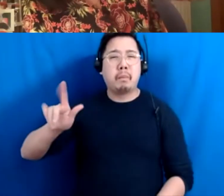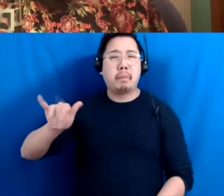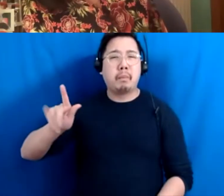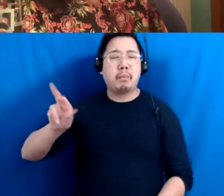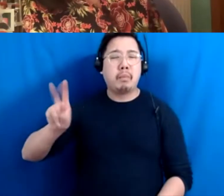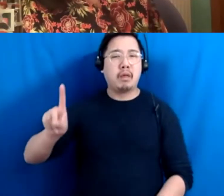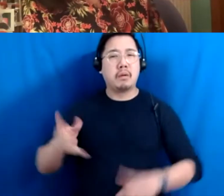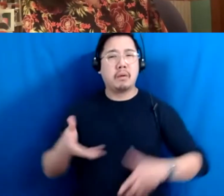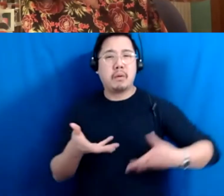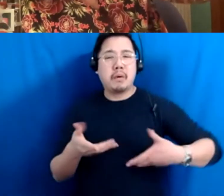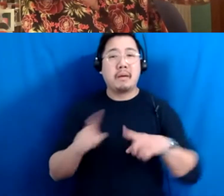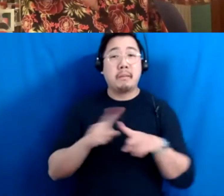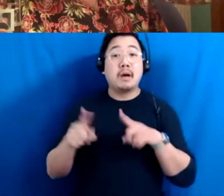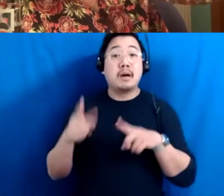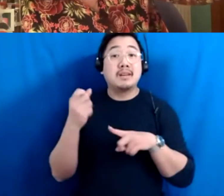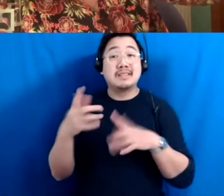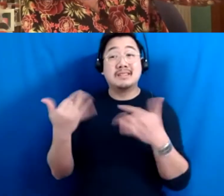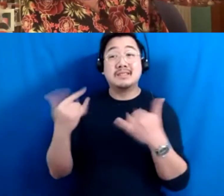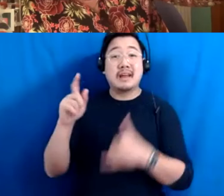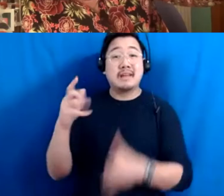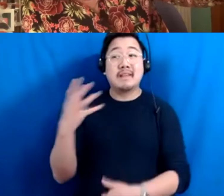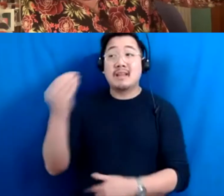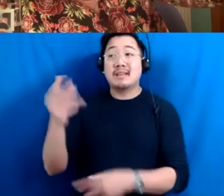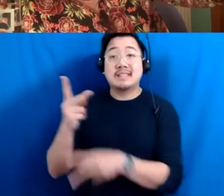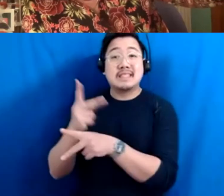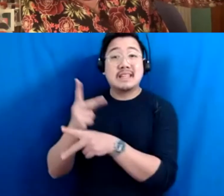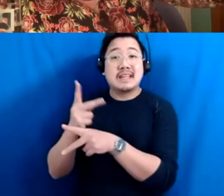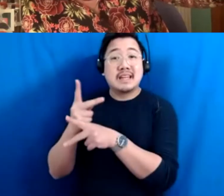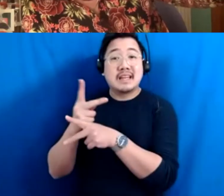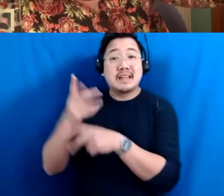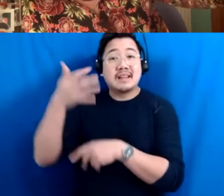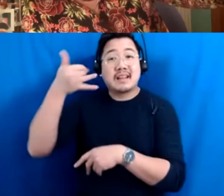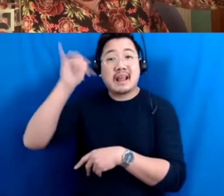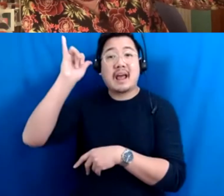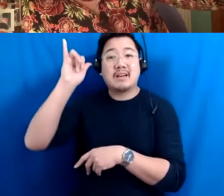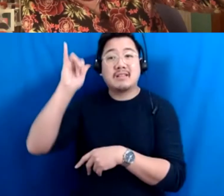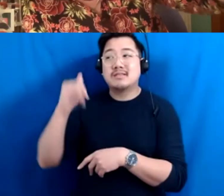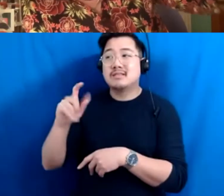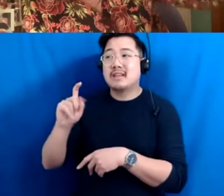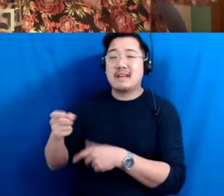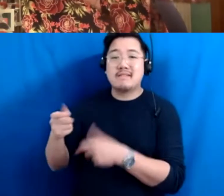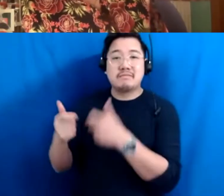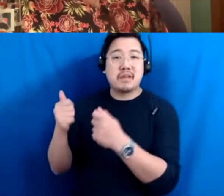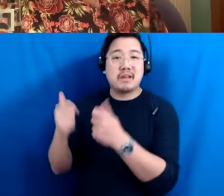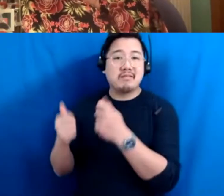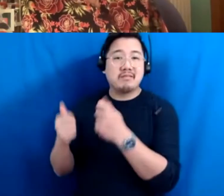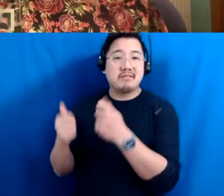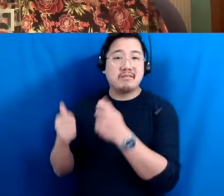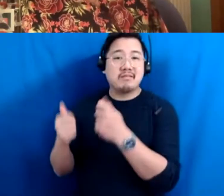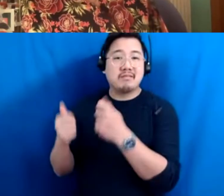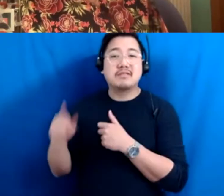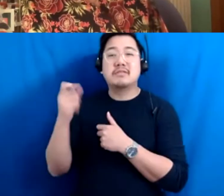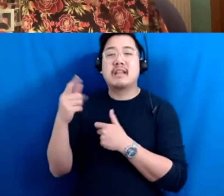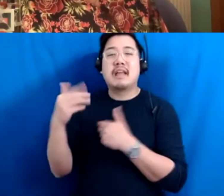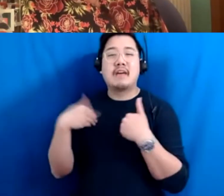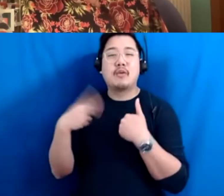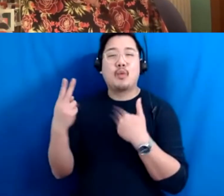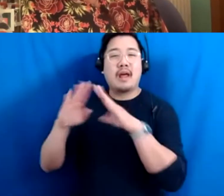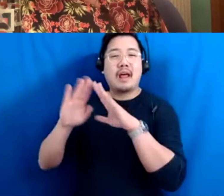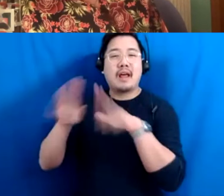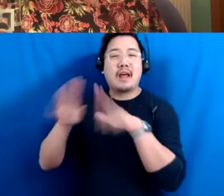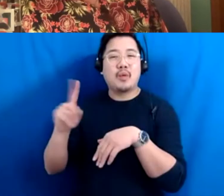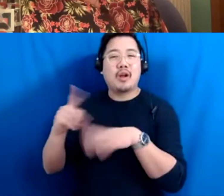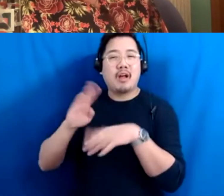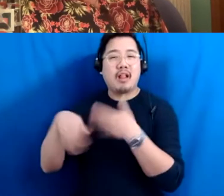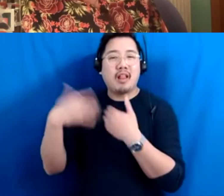a laundry line from their house to the little shed where the cow is located, and then in the morning the person who's going to milk